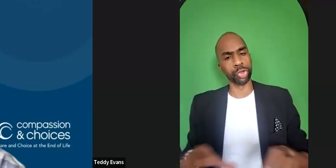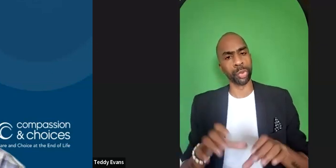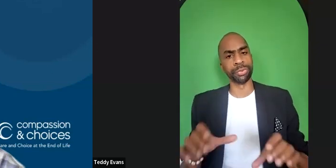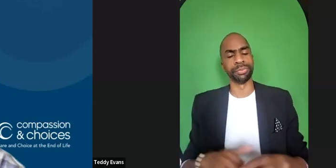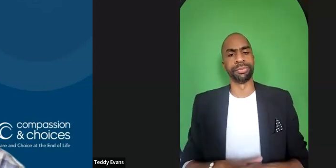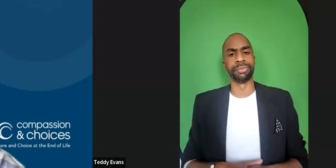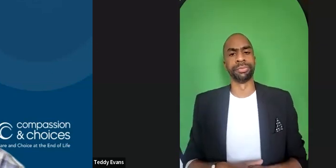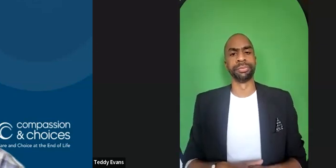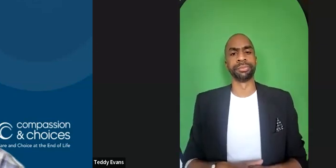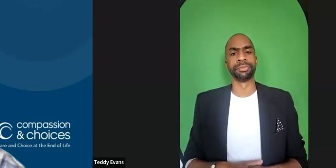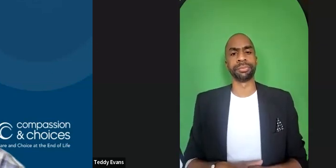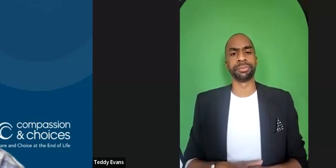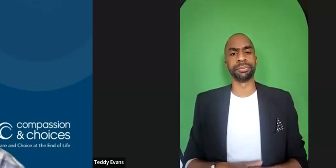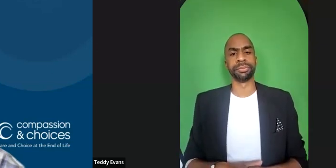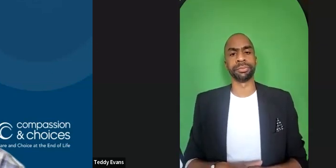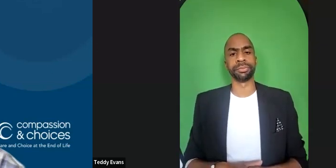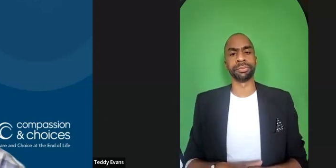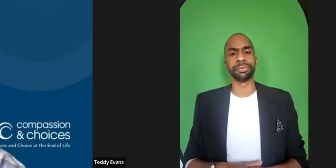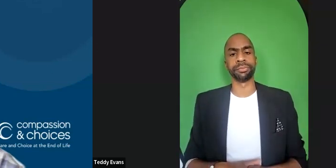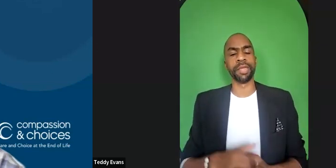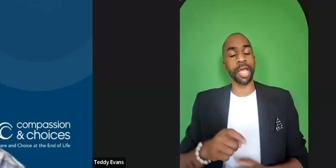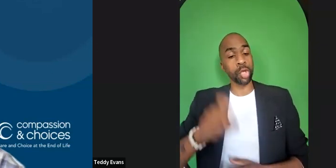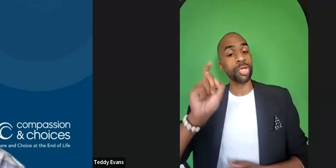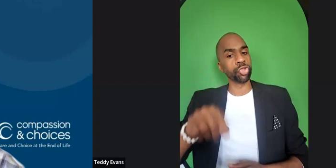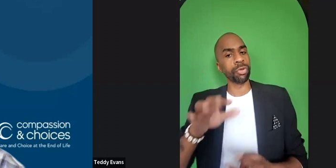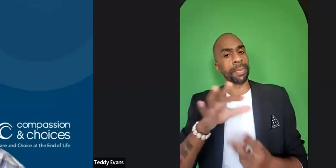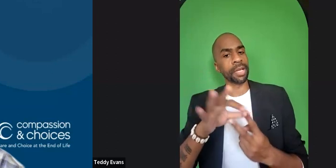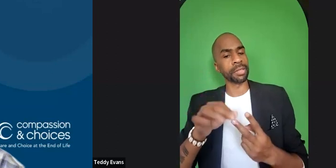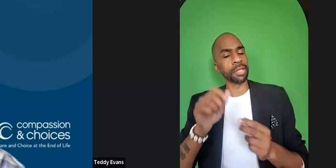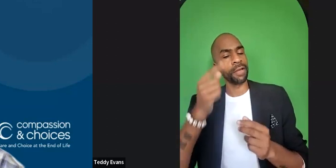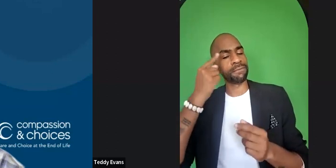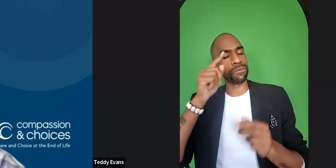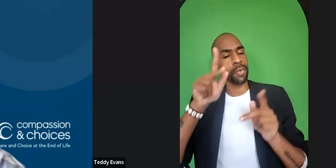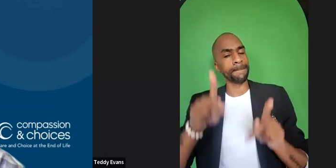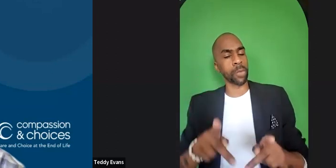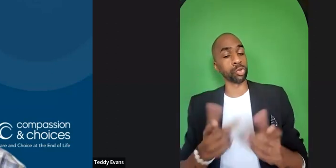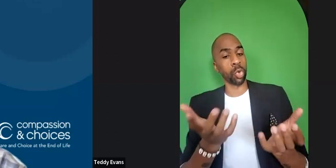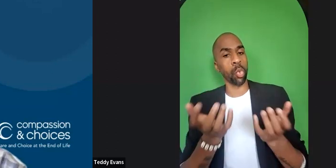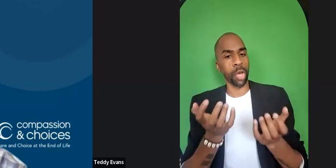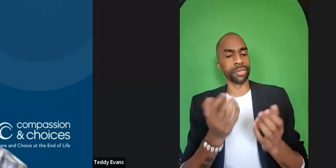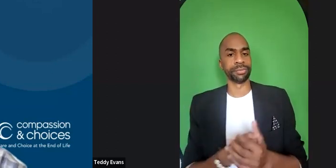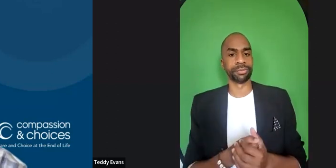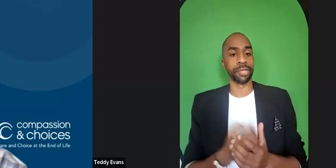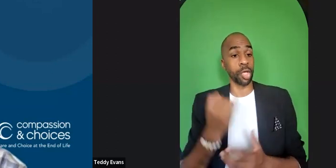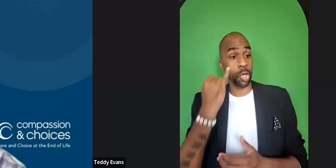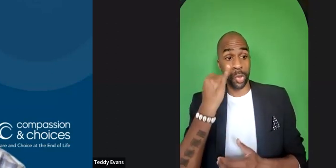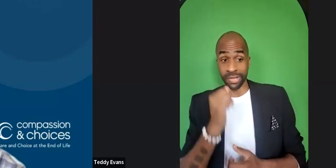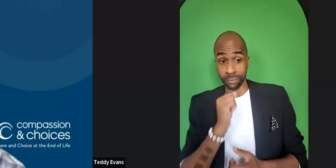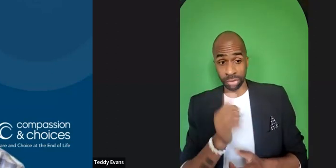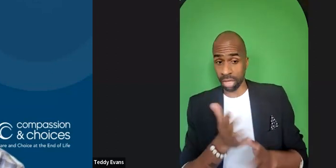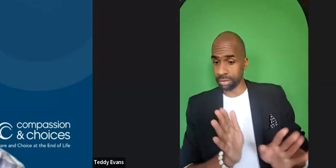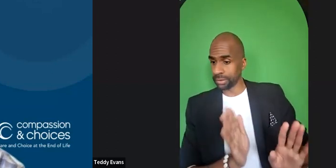think, an option for people that choose it. And those that don't choose it, we have palliative care, hospice care, natural